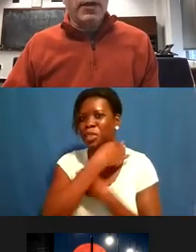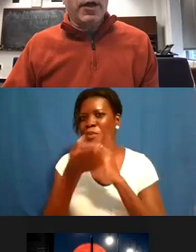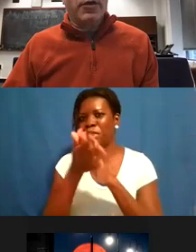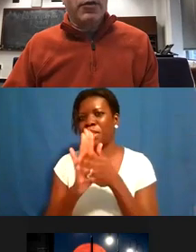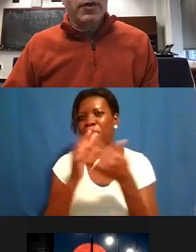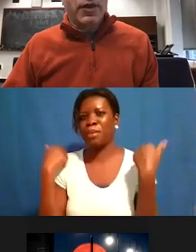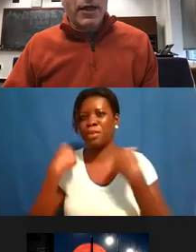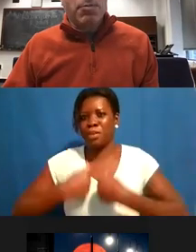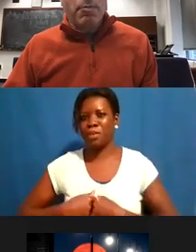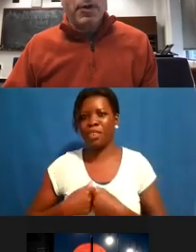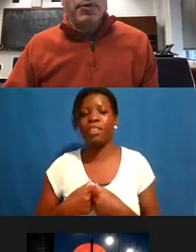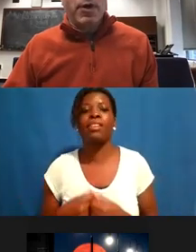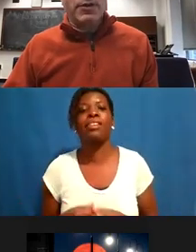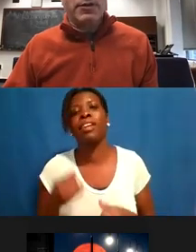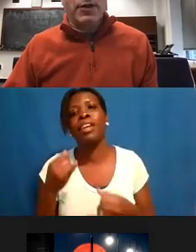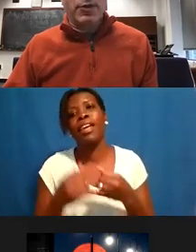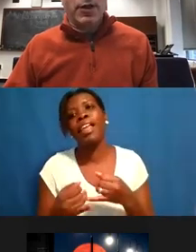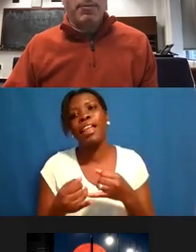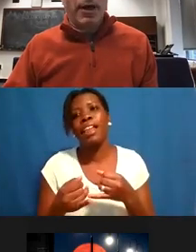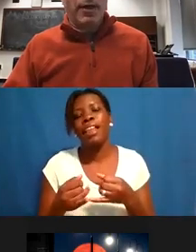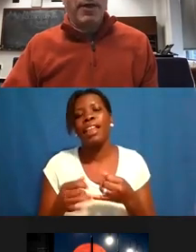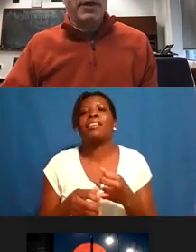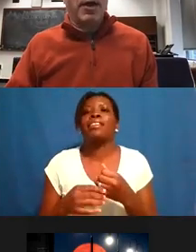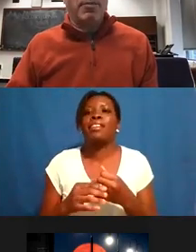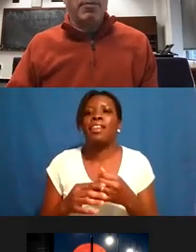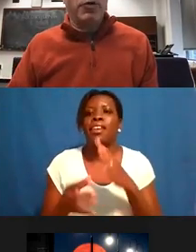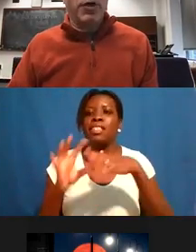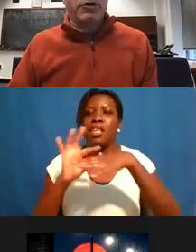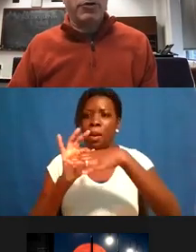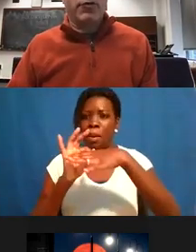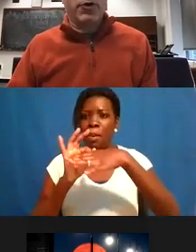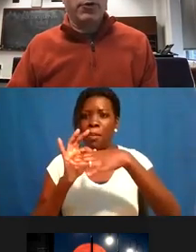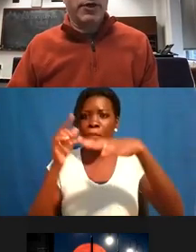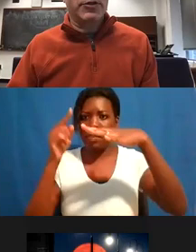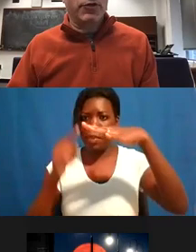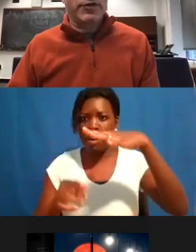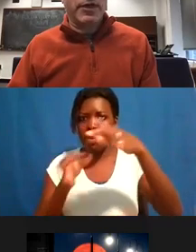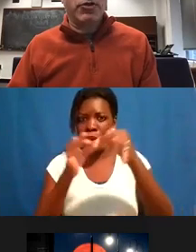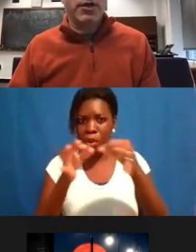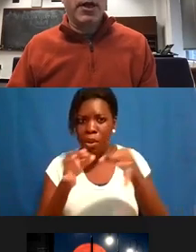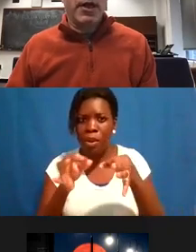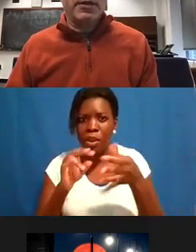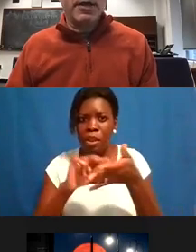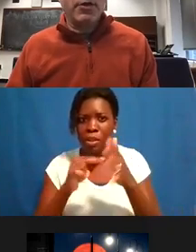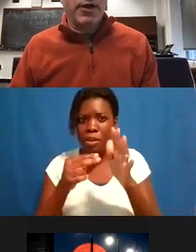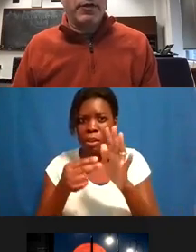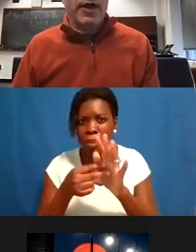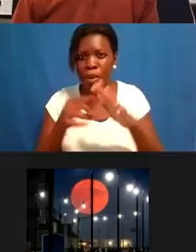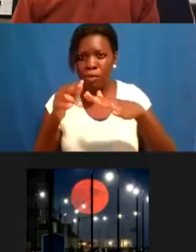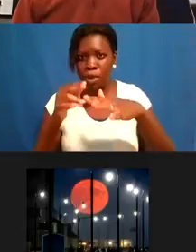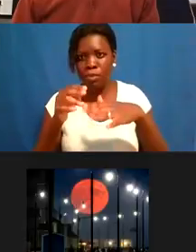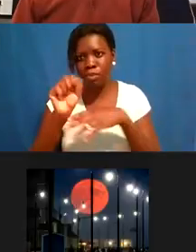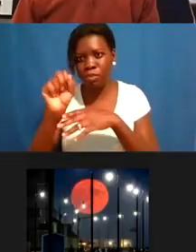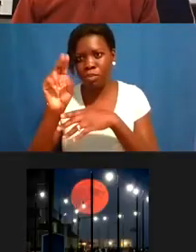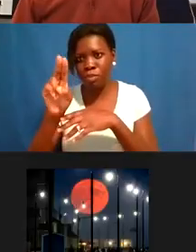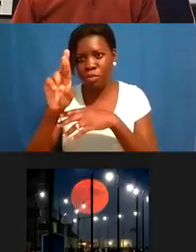Okay, the last property we want to tell you a little about and make a number of new connections for you is surface tension. And to tell you about that, I'm